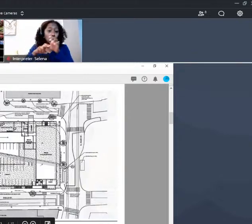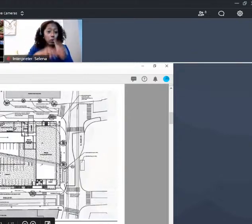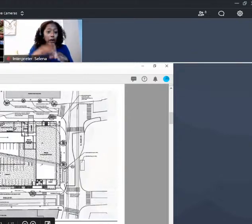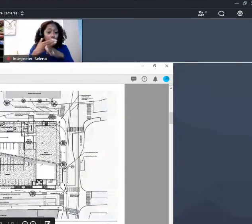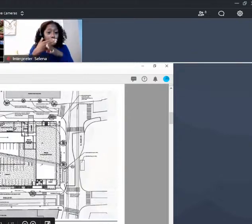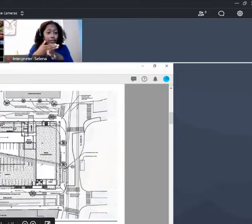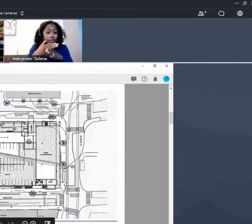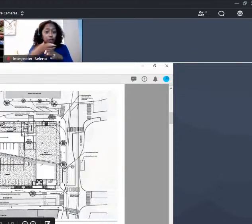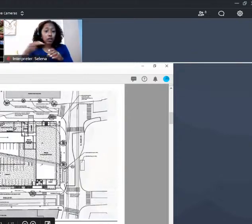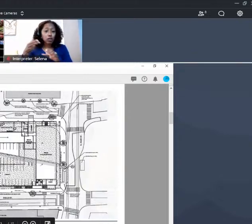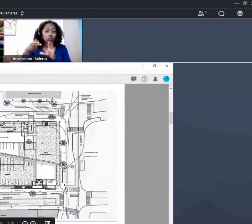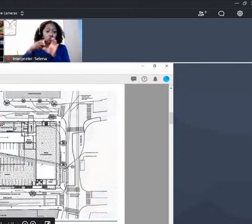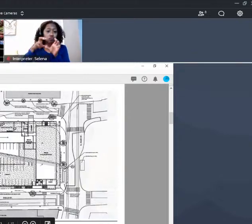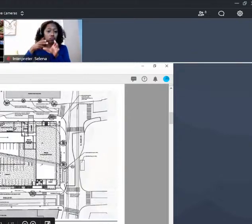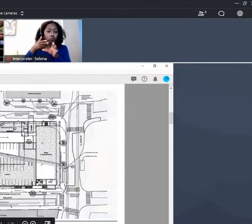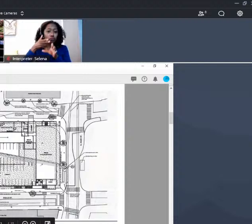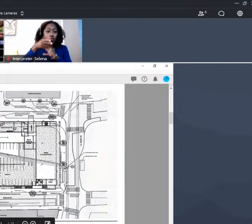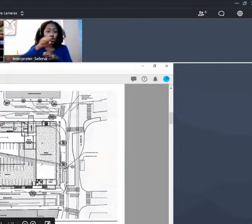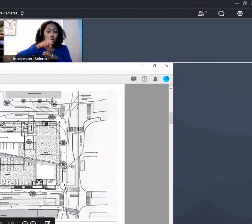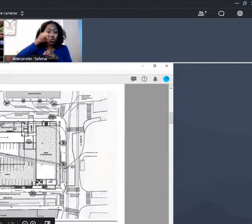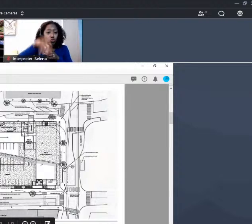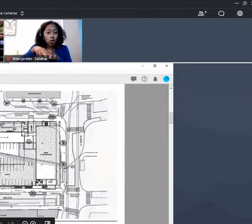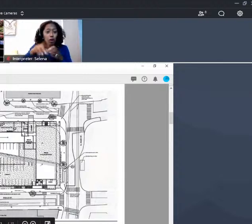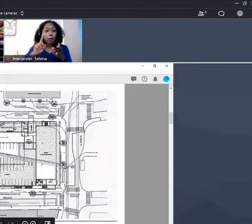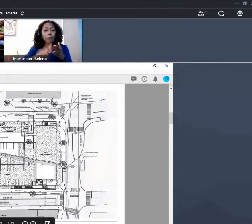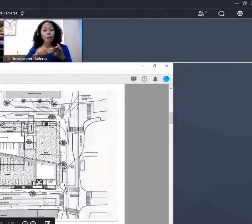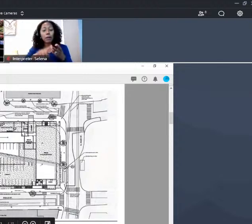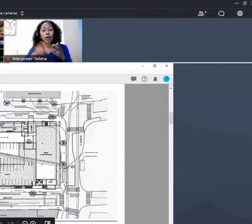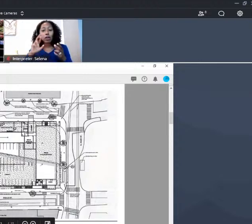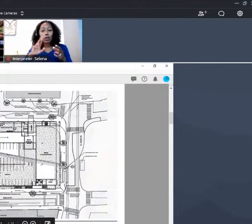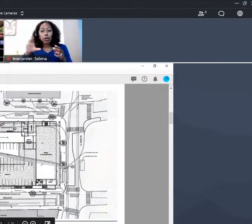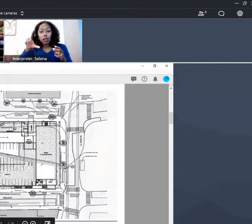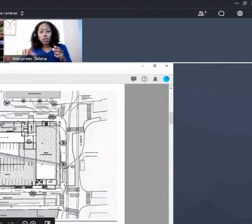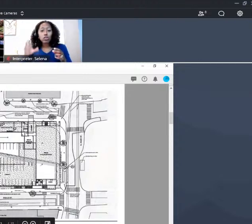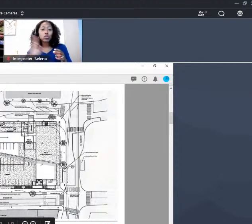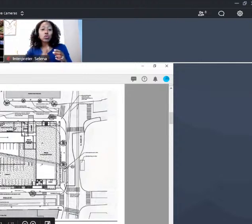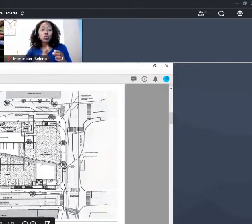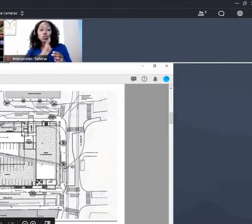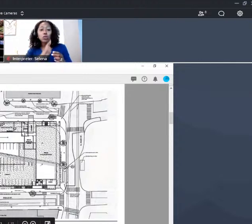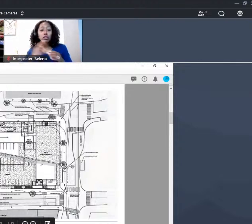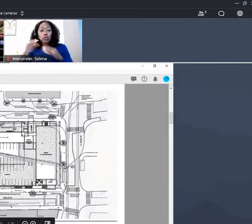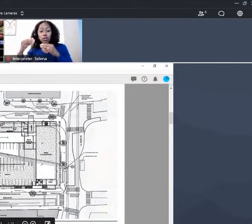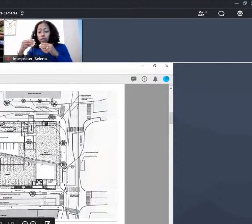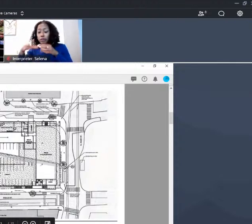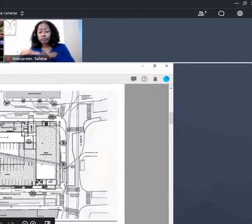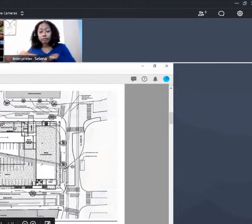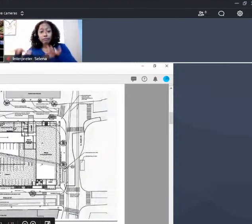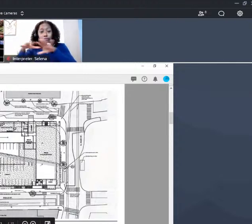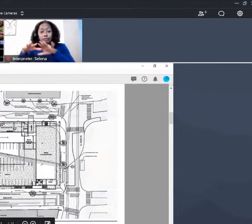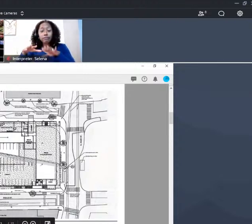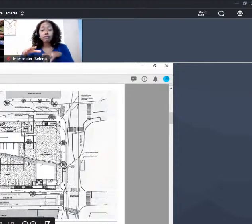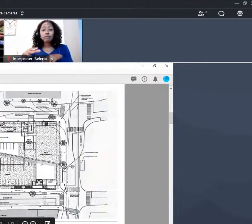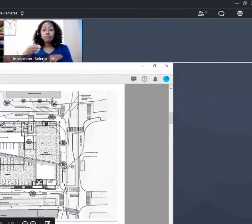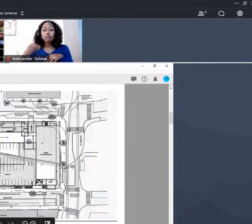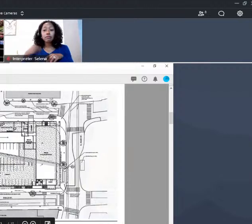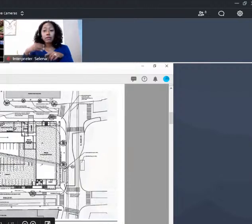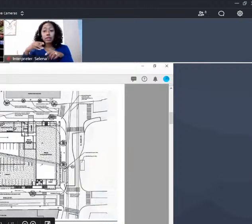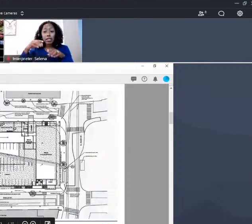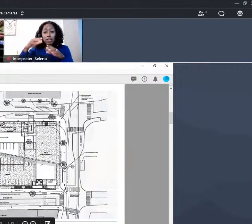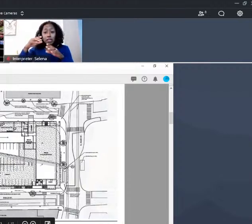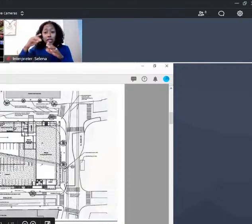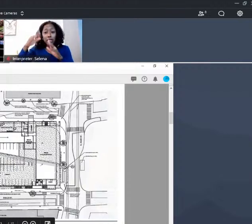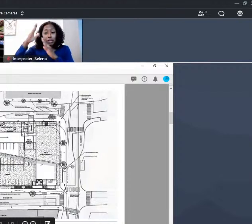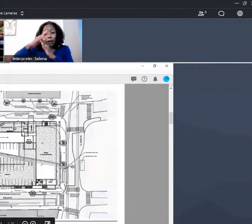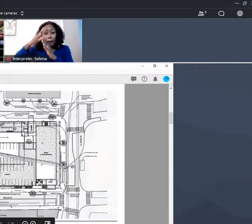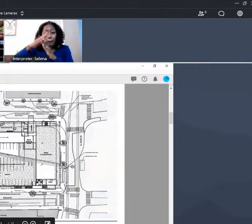the left side of the screen, in the corner, you'll see a restaurant space, about 2,500 square feet. And then to the top of that block, you'll